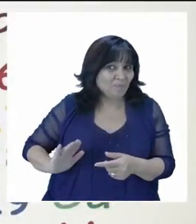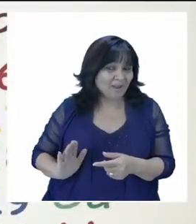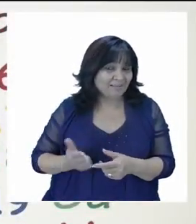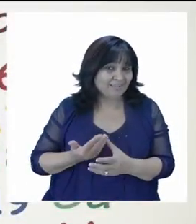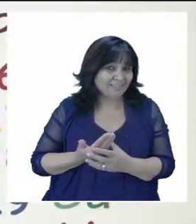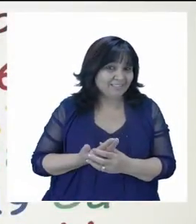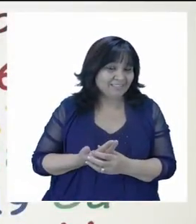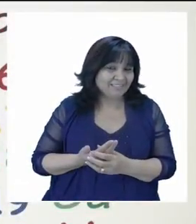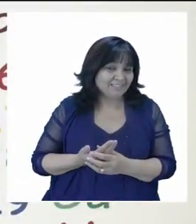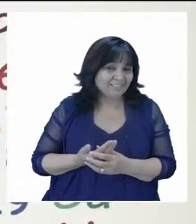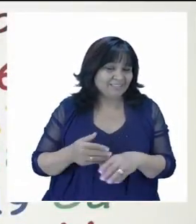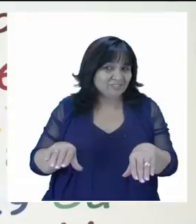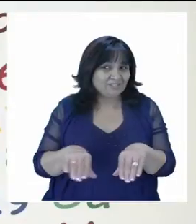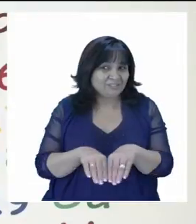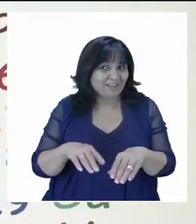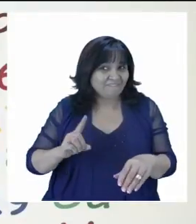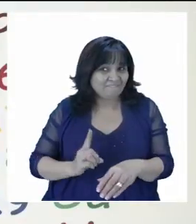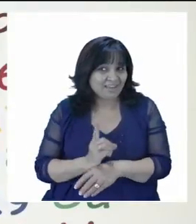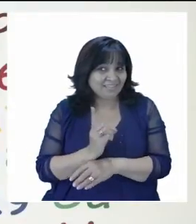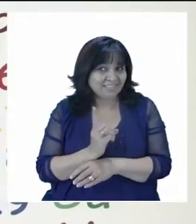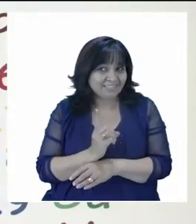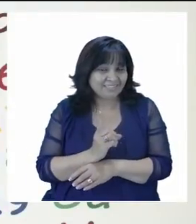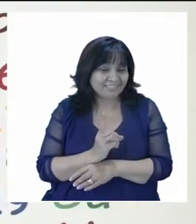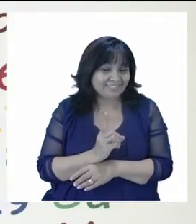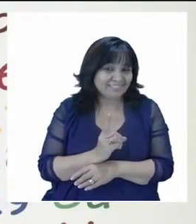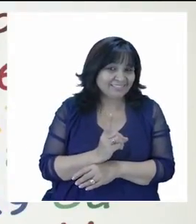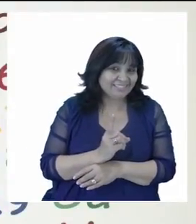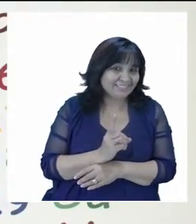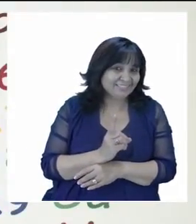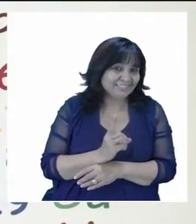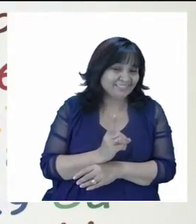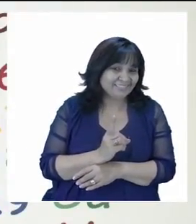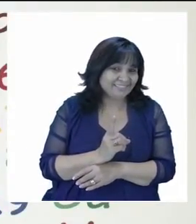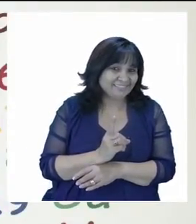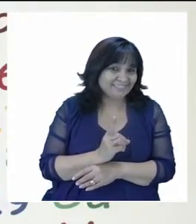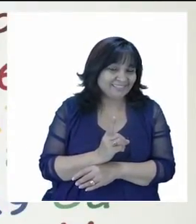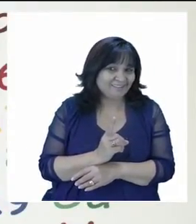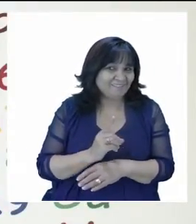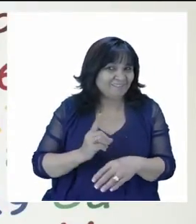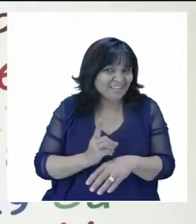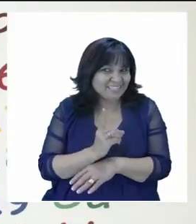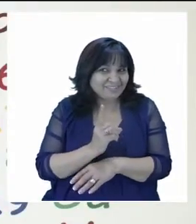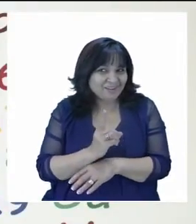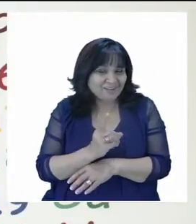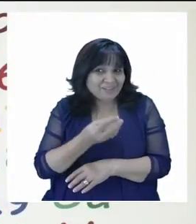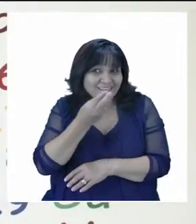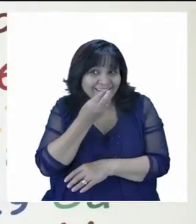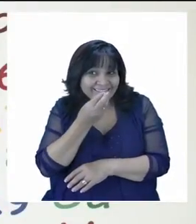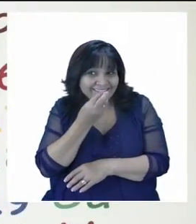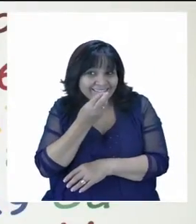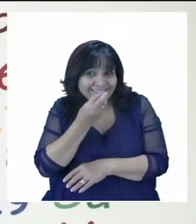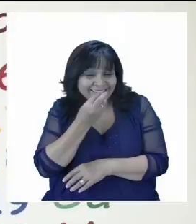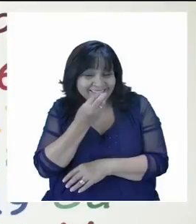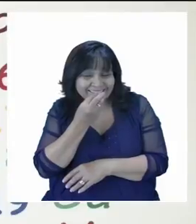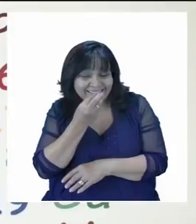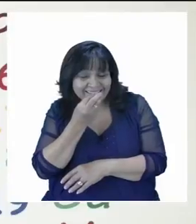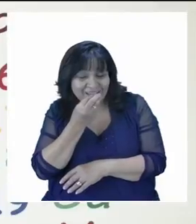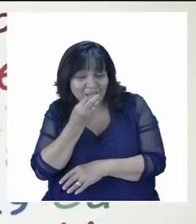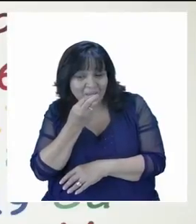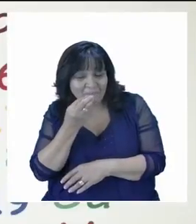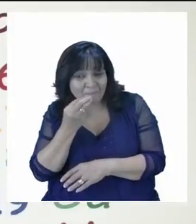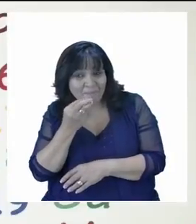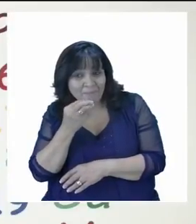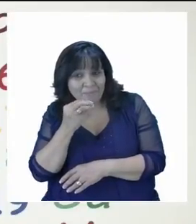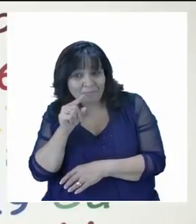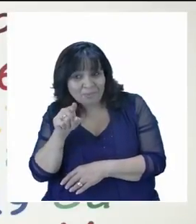first action that we can see. We are going to eat. So everyone, make sure that you're